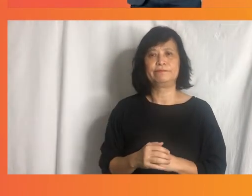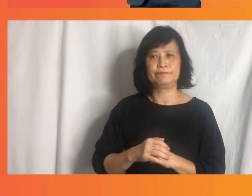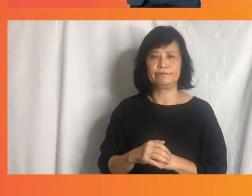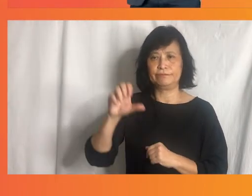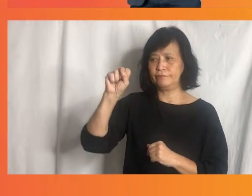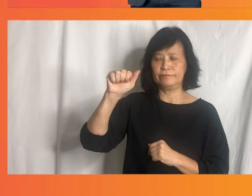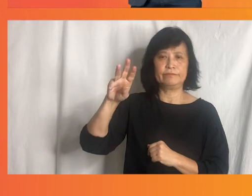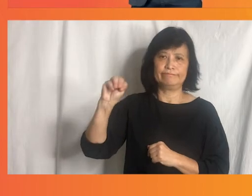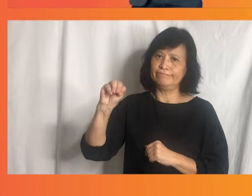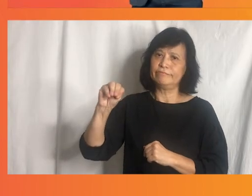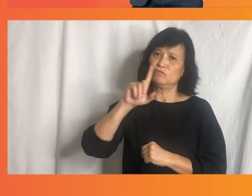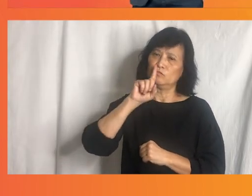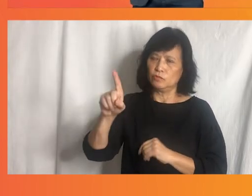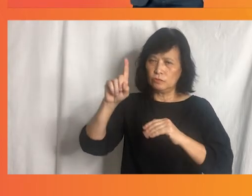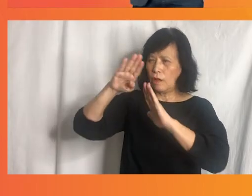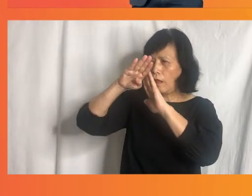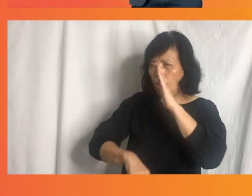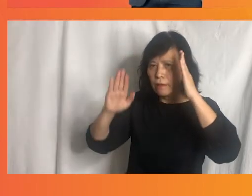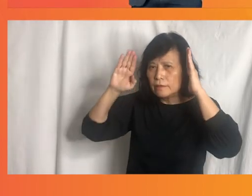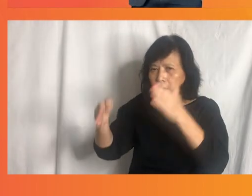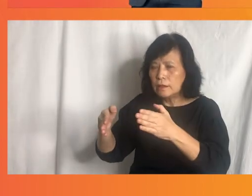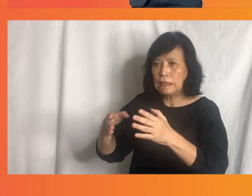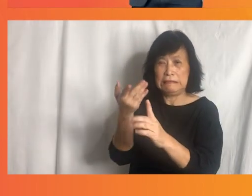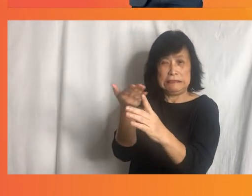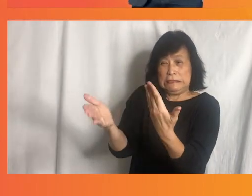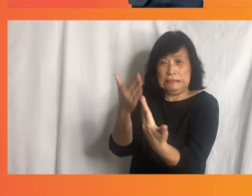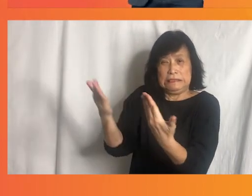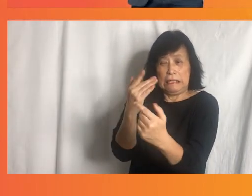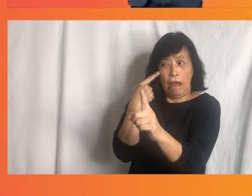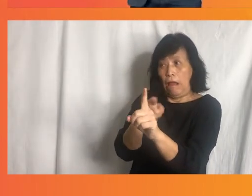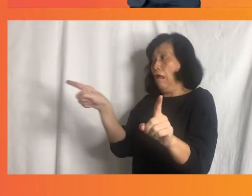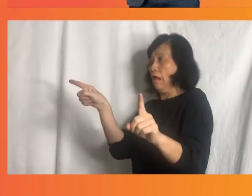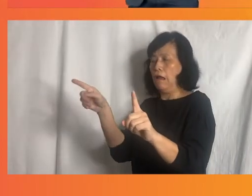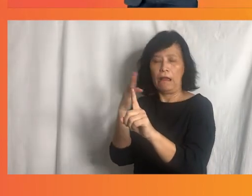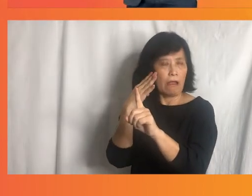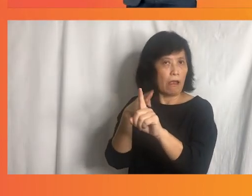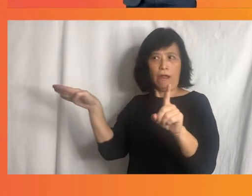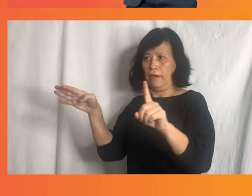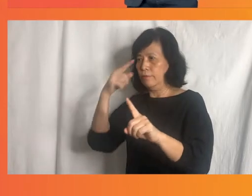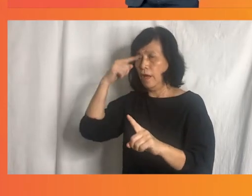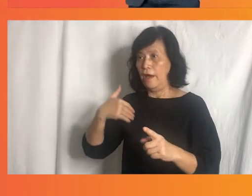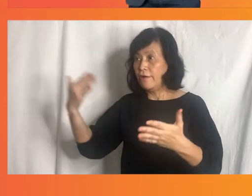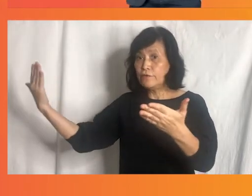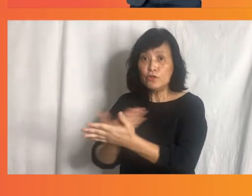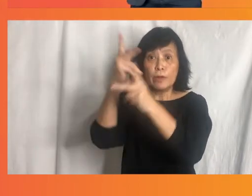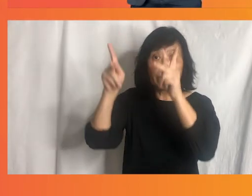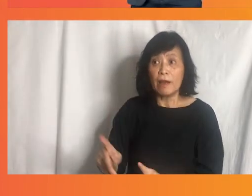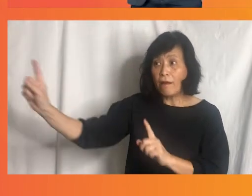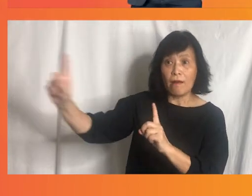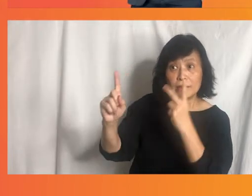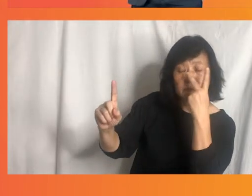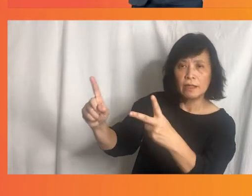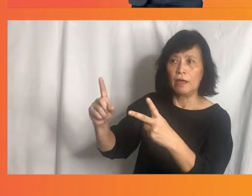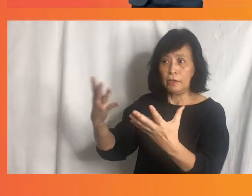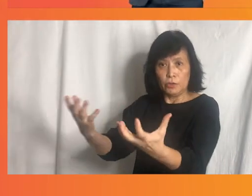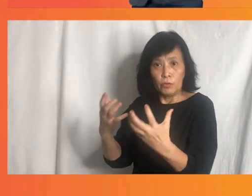Sam has poor attention to task and gets easily distracted, especially when there's a new person in the gym. He will want to engage and speak to him, but